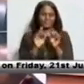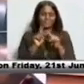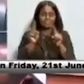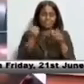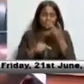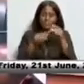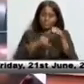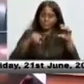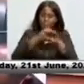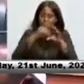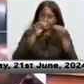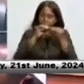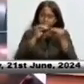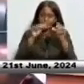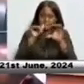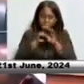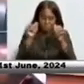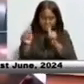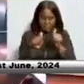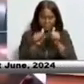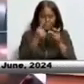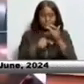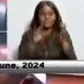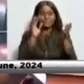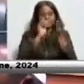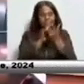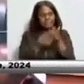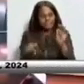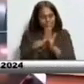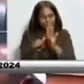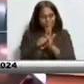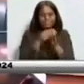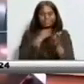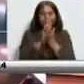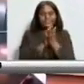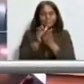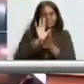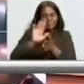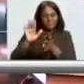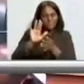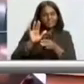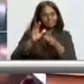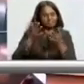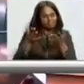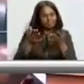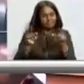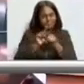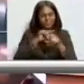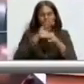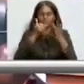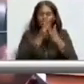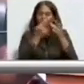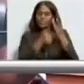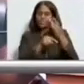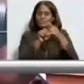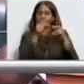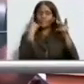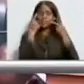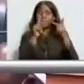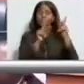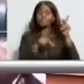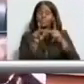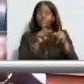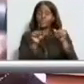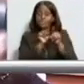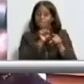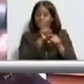but it involves actions that put private interest over and above public interest.